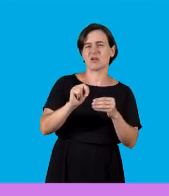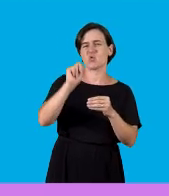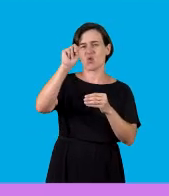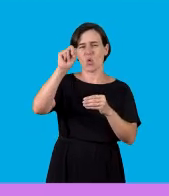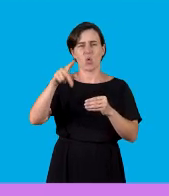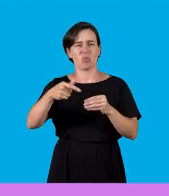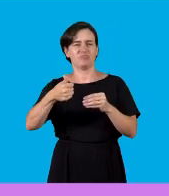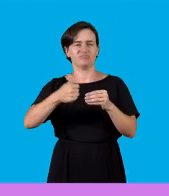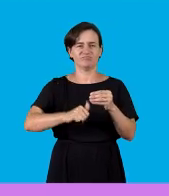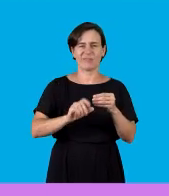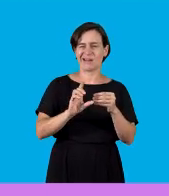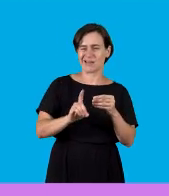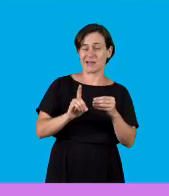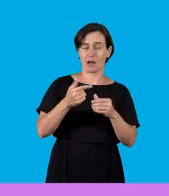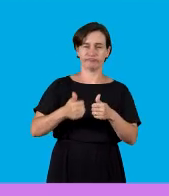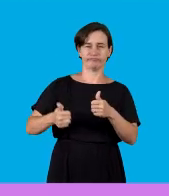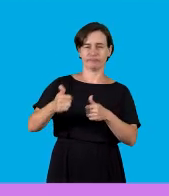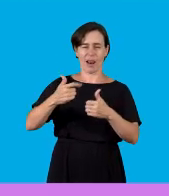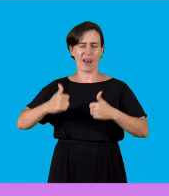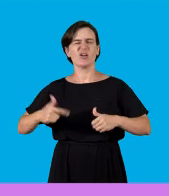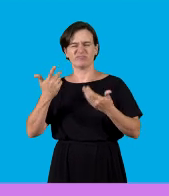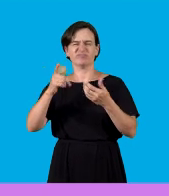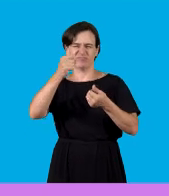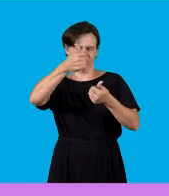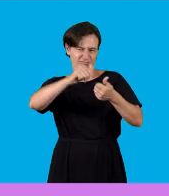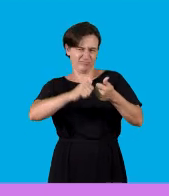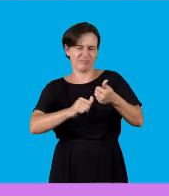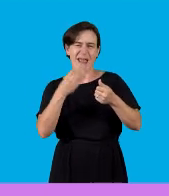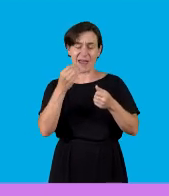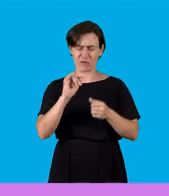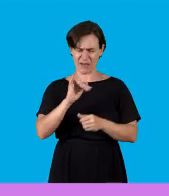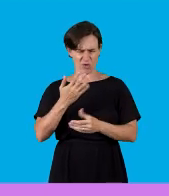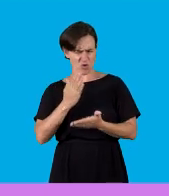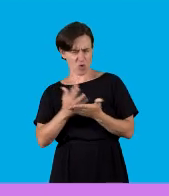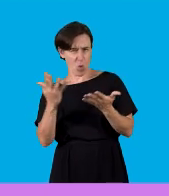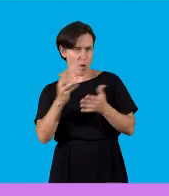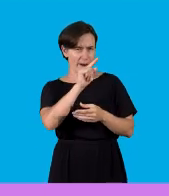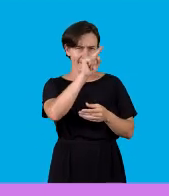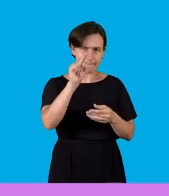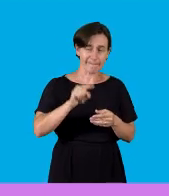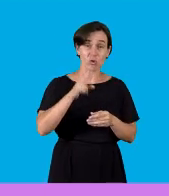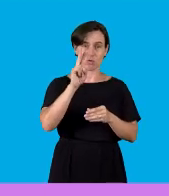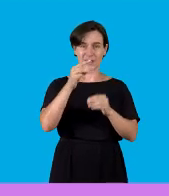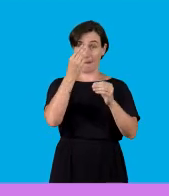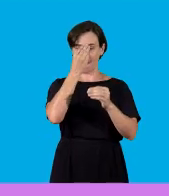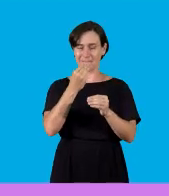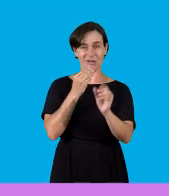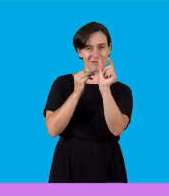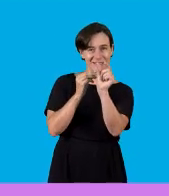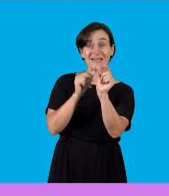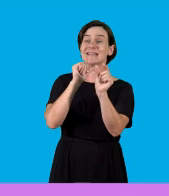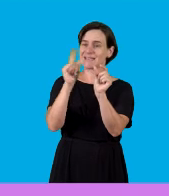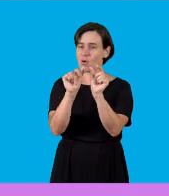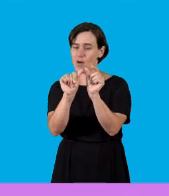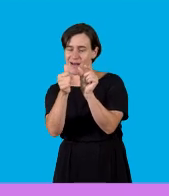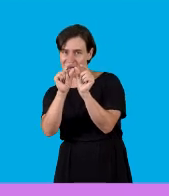North Terrace, D Premium Lounge, so on and so forth. So whenever you are looking for something and you are given the key, you